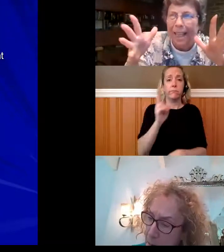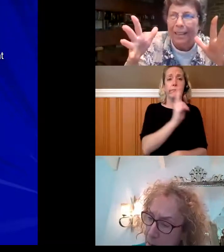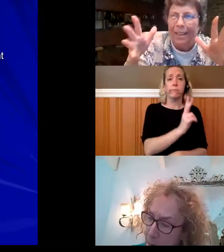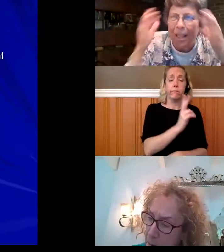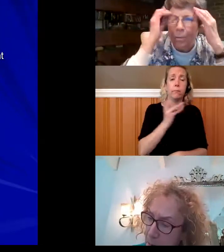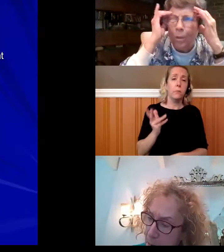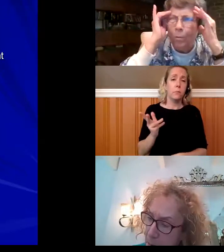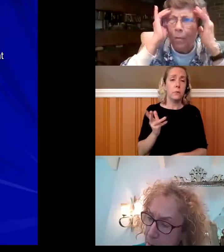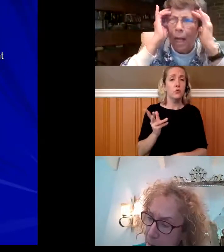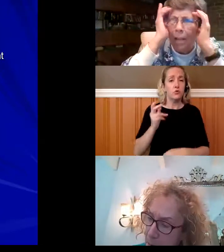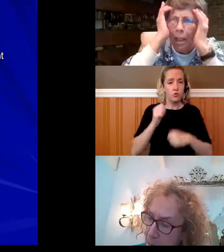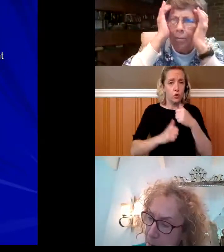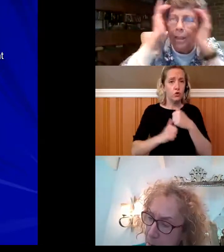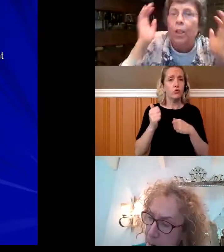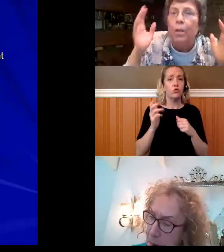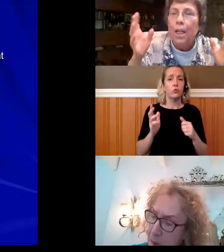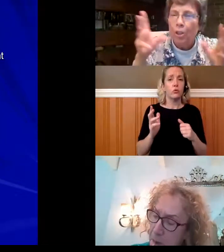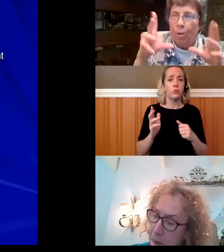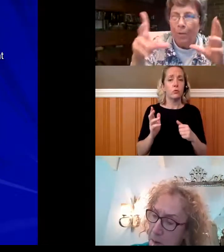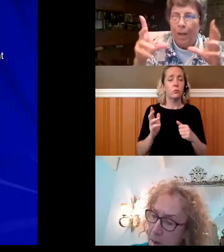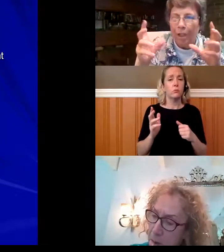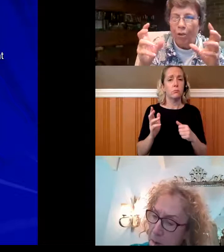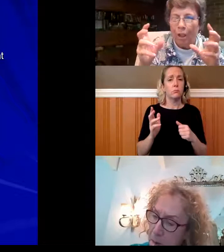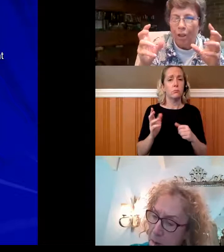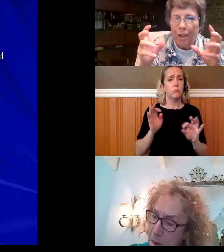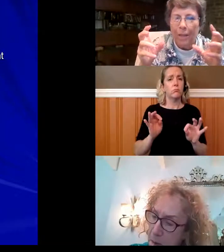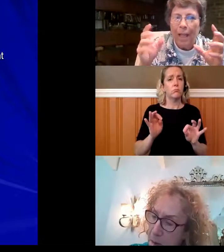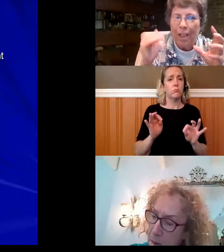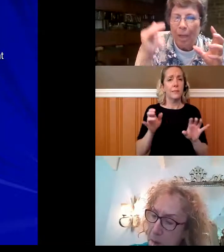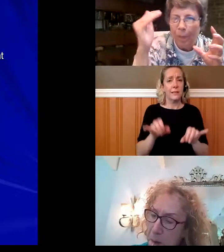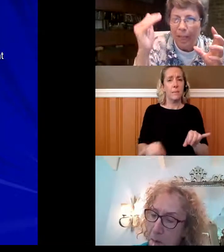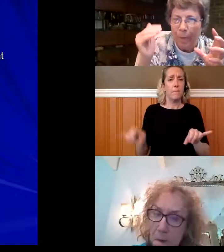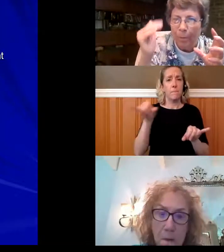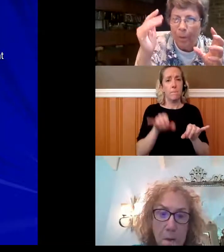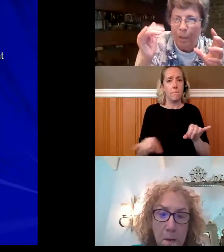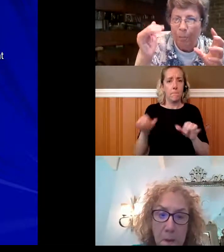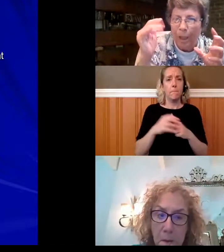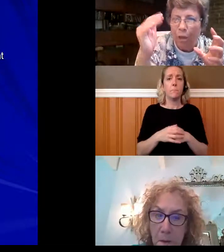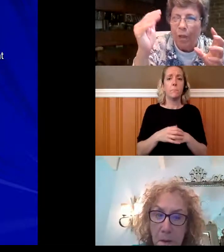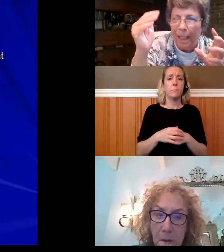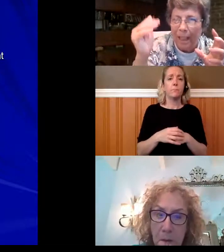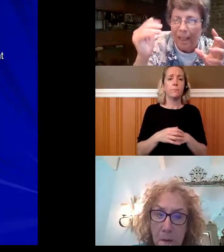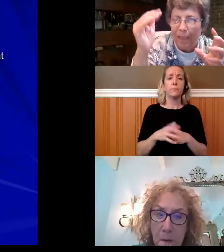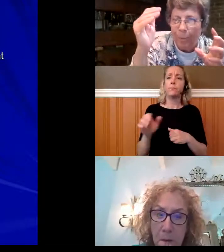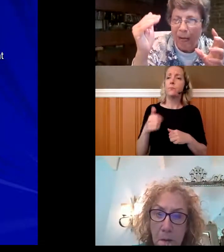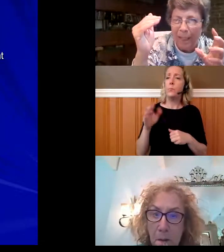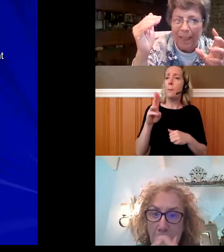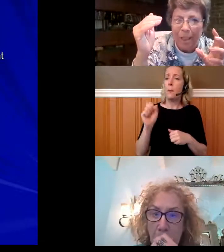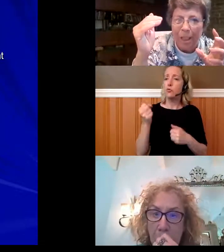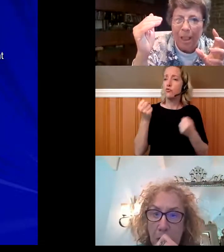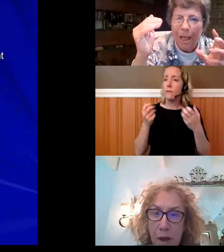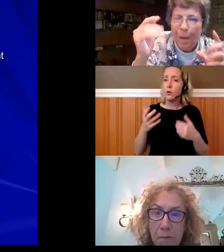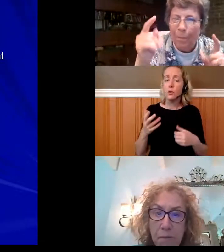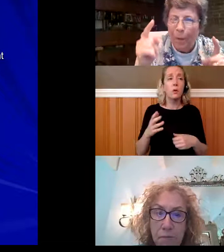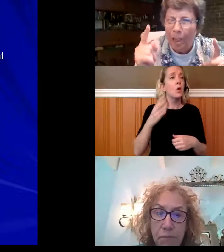so it's very structured. Actually, I'll put that as pretty early in the practice session. But what did you say about bus drivers?